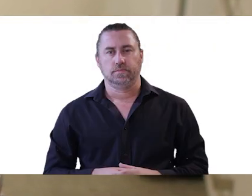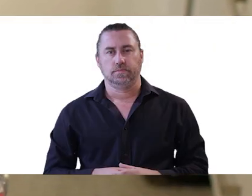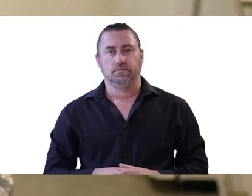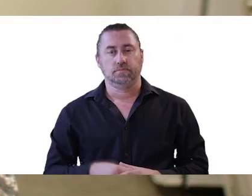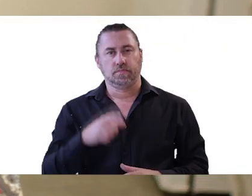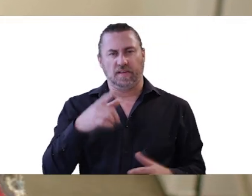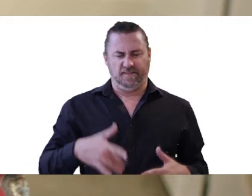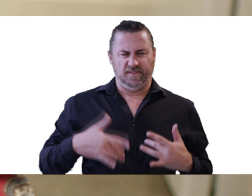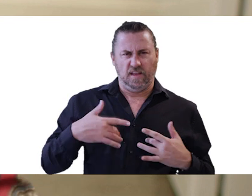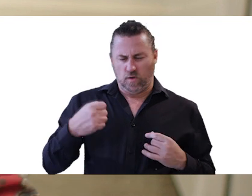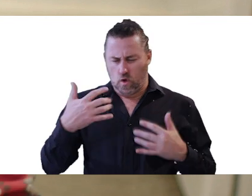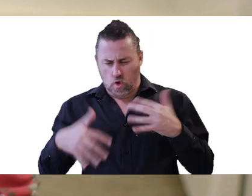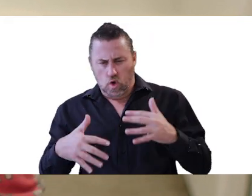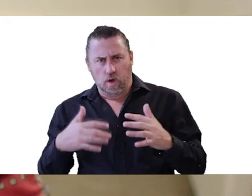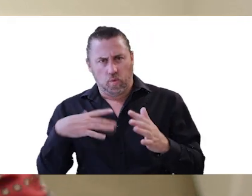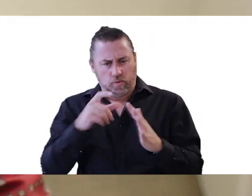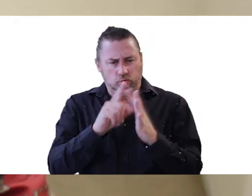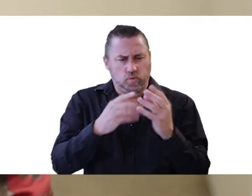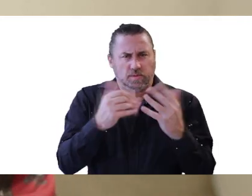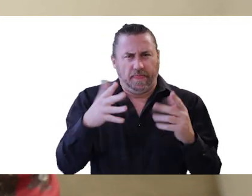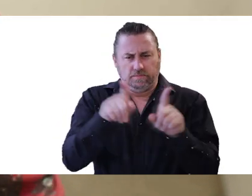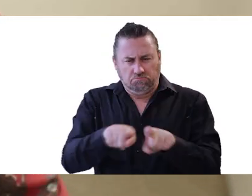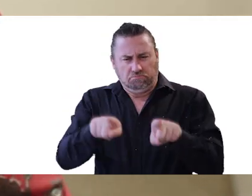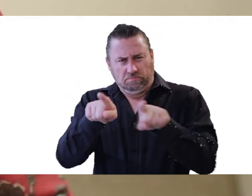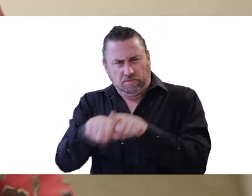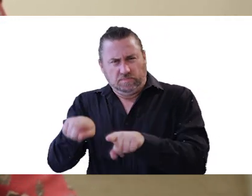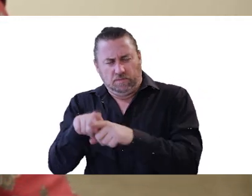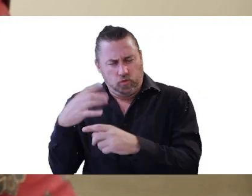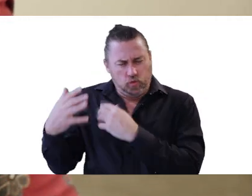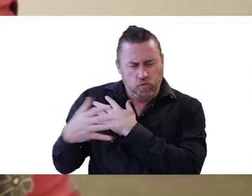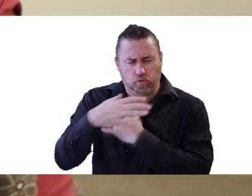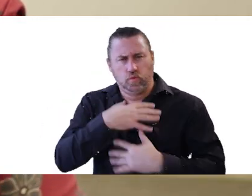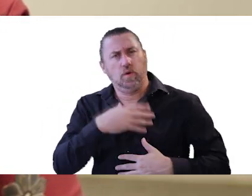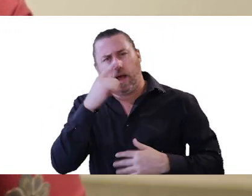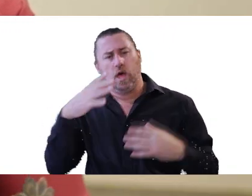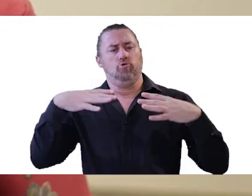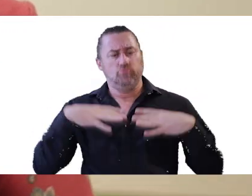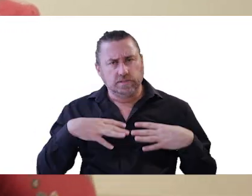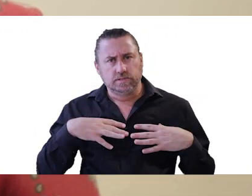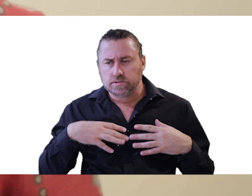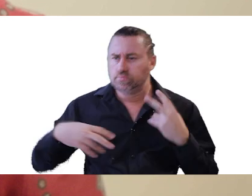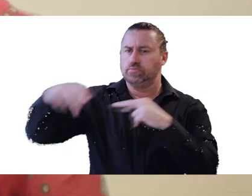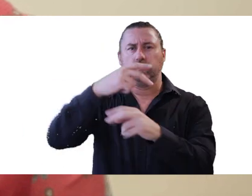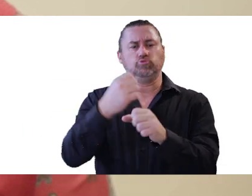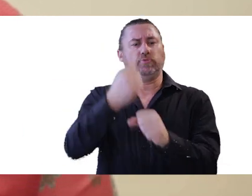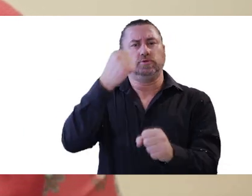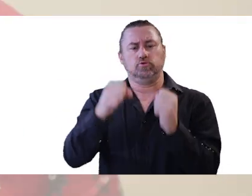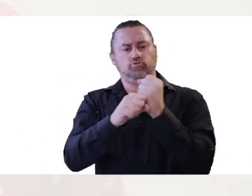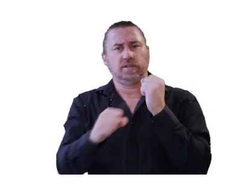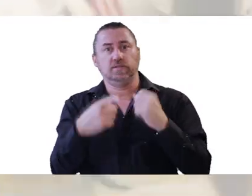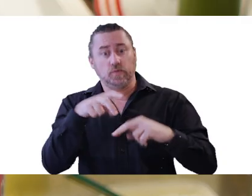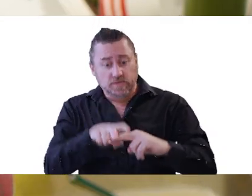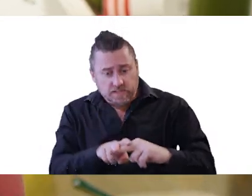If you are feeling hurt from doing something over and over for a long time, you can take rest breaks and stretch. Sit down if you are